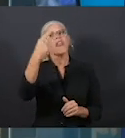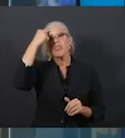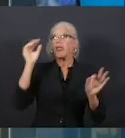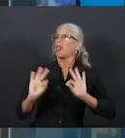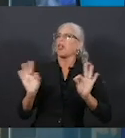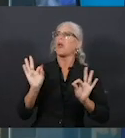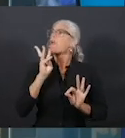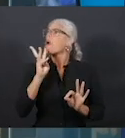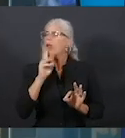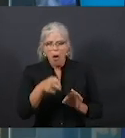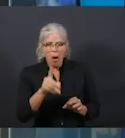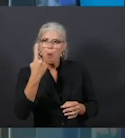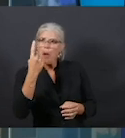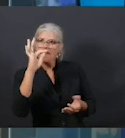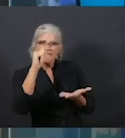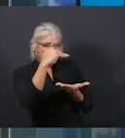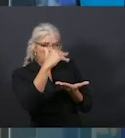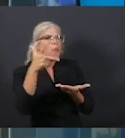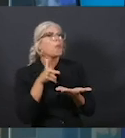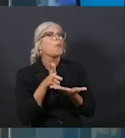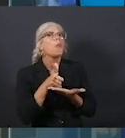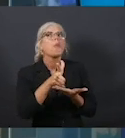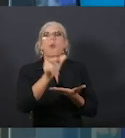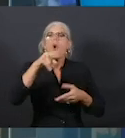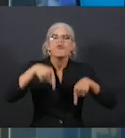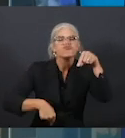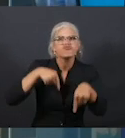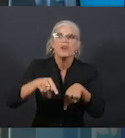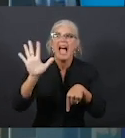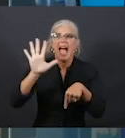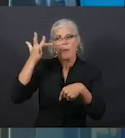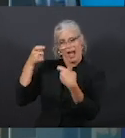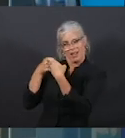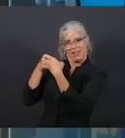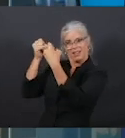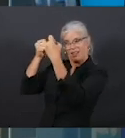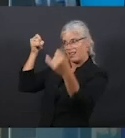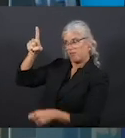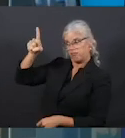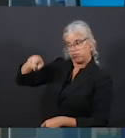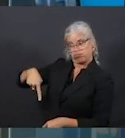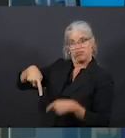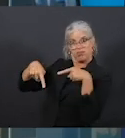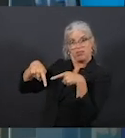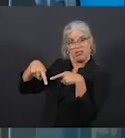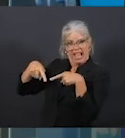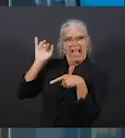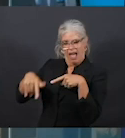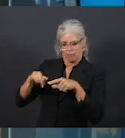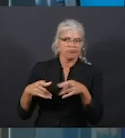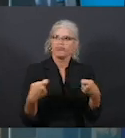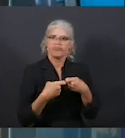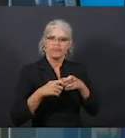downed electrical lines. If the storm passes and your streets are flooded, be careful walking in that. This